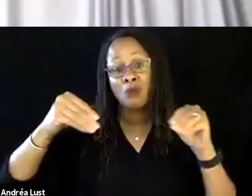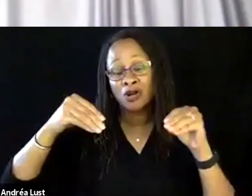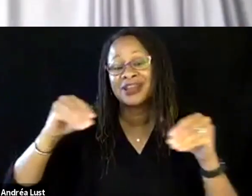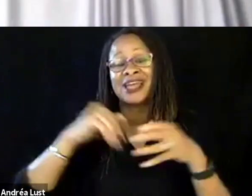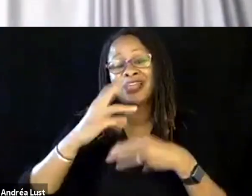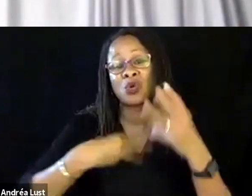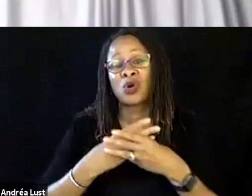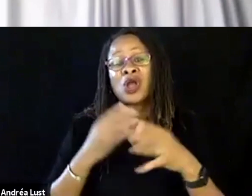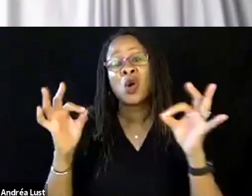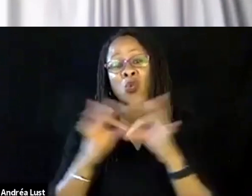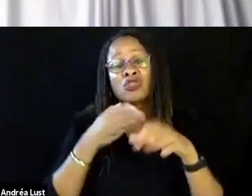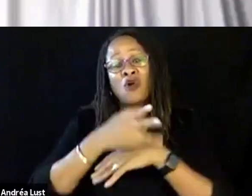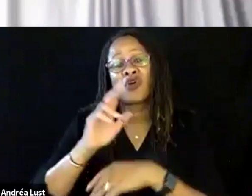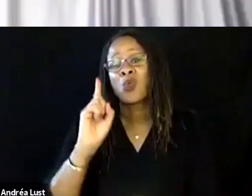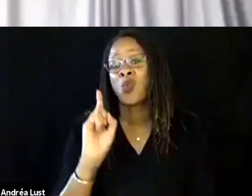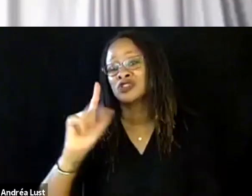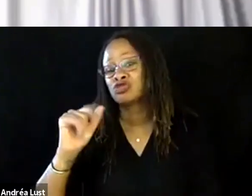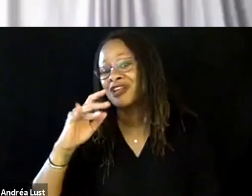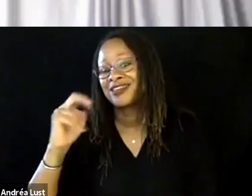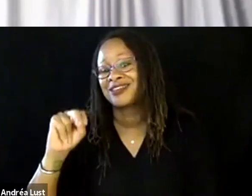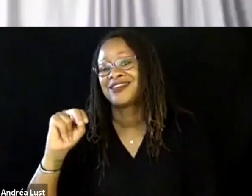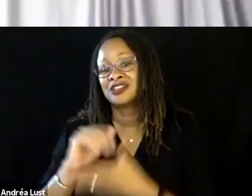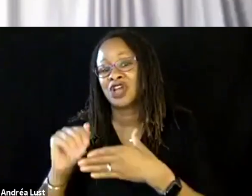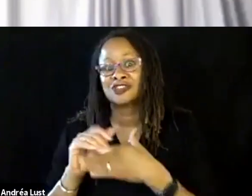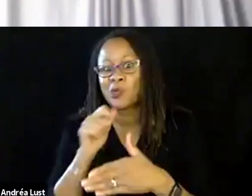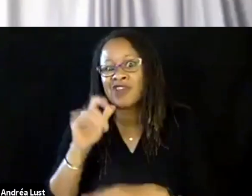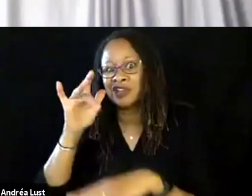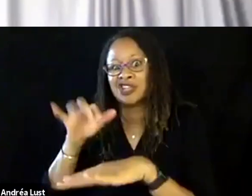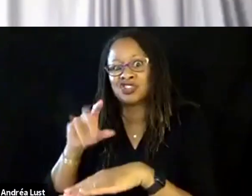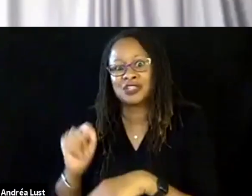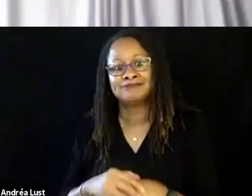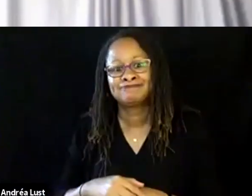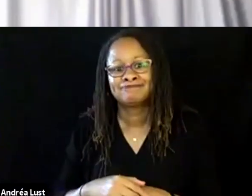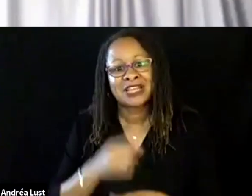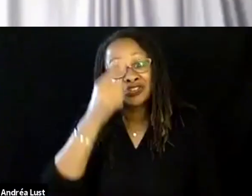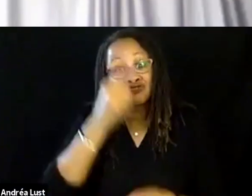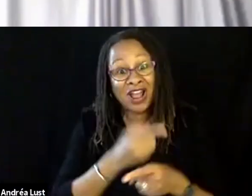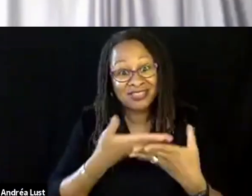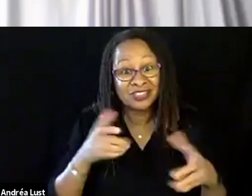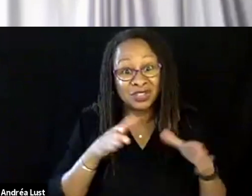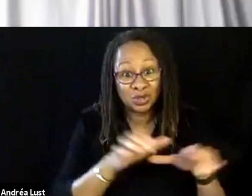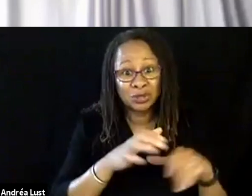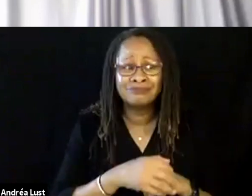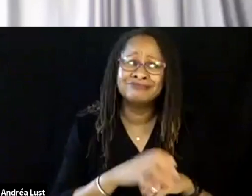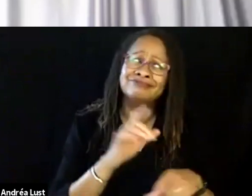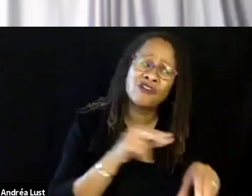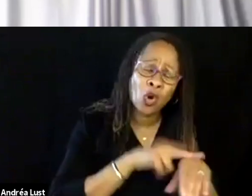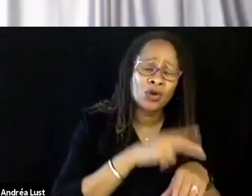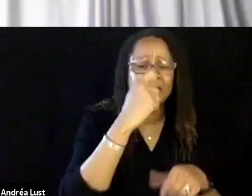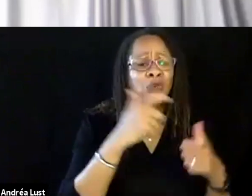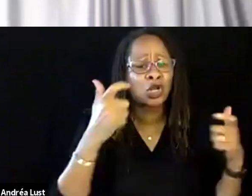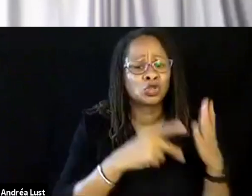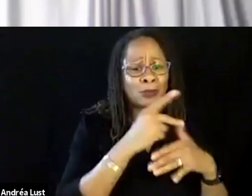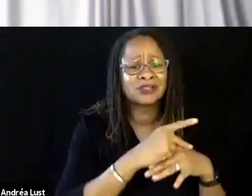trillion, and it hasn't even been tapped into. So it's not only the right thing to do because we're a huge population, but